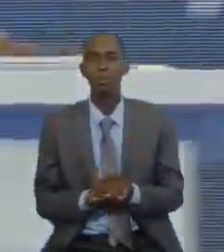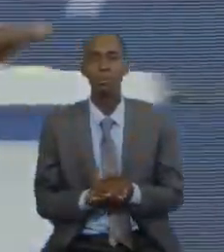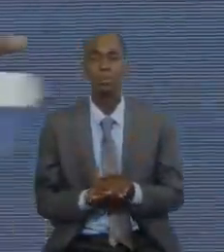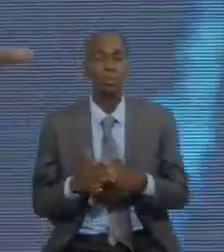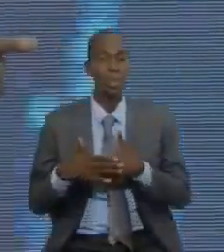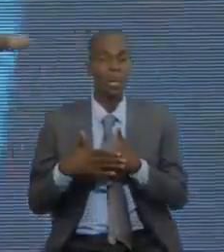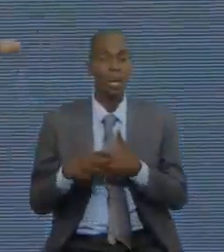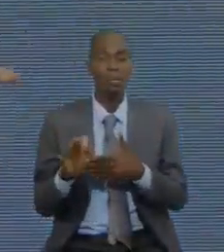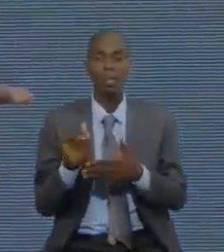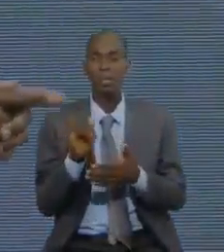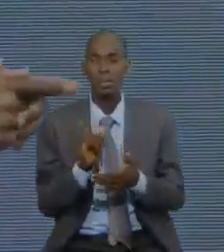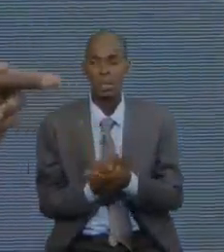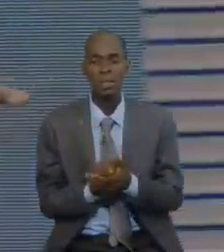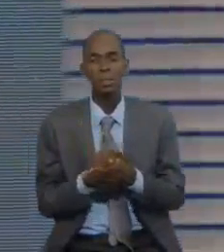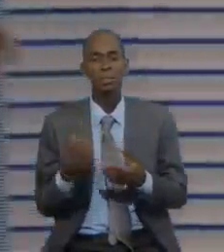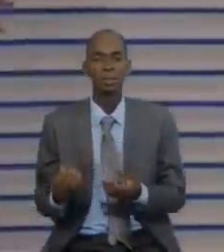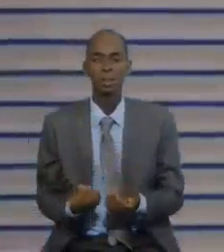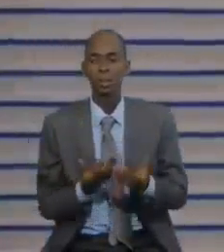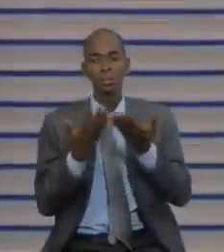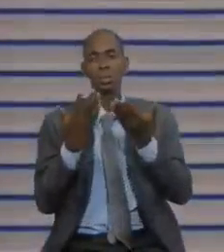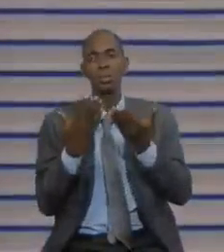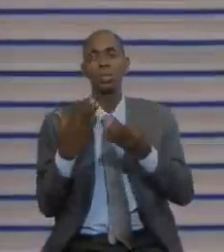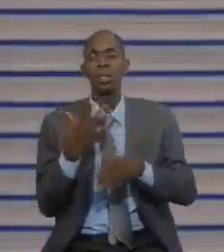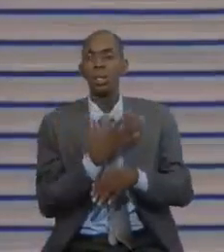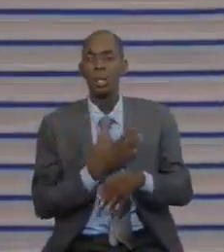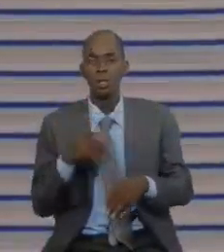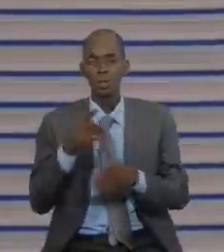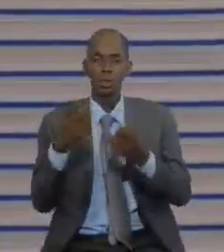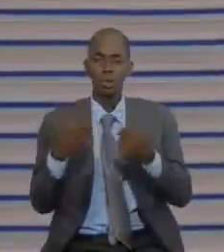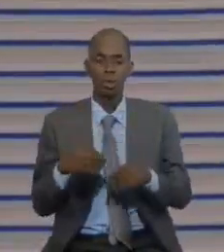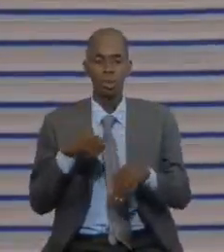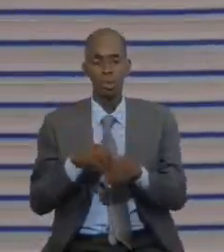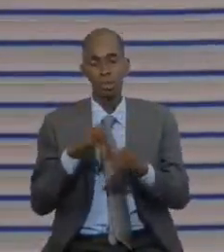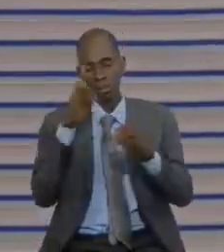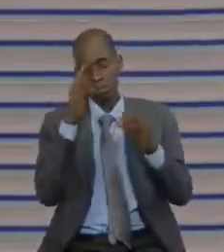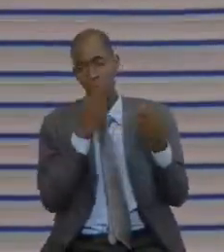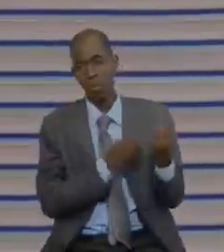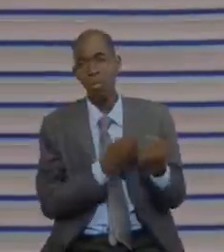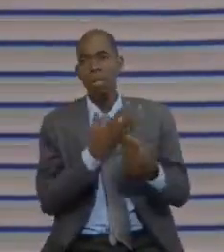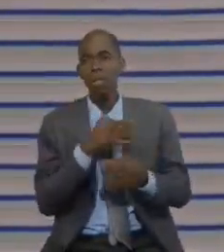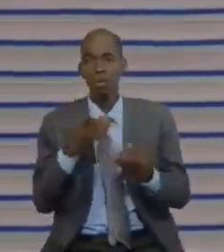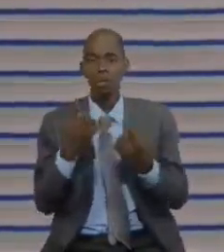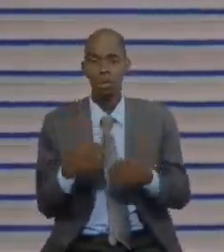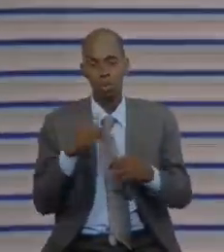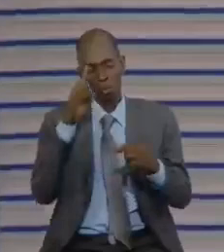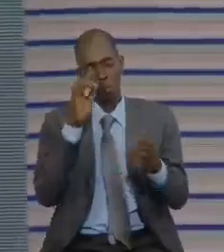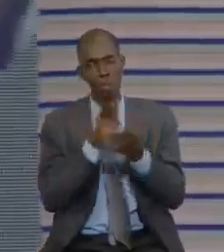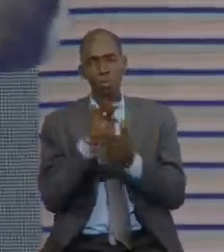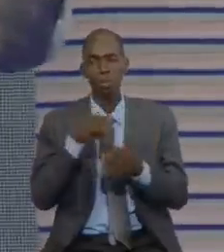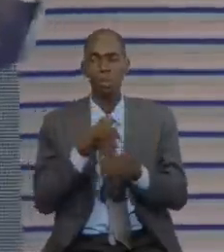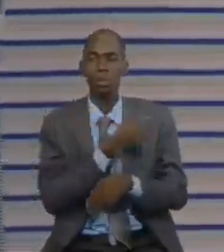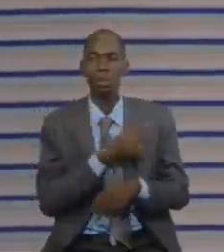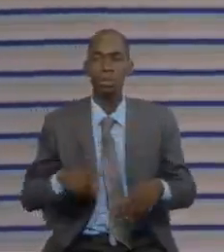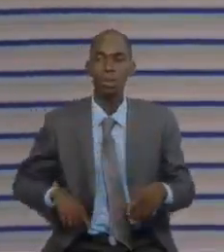After that atonement, and you come in faith, and you come trusting the Lord, and